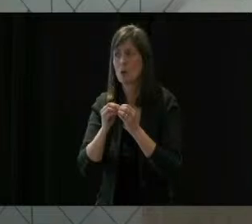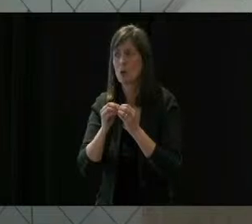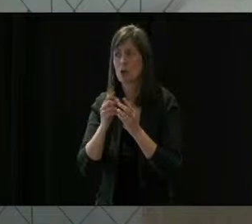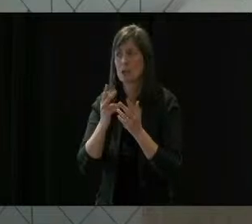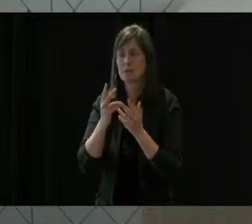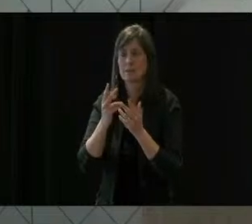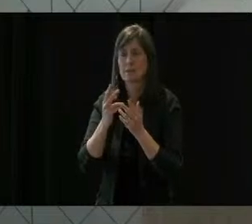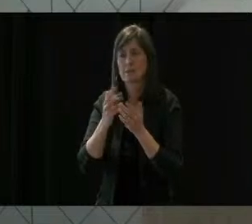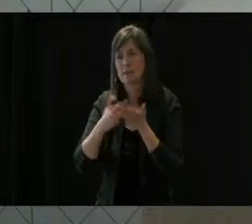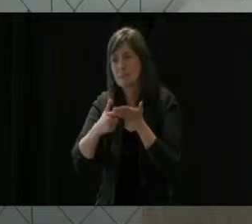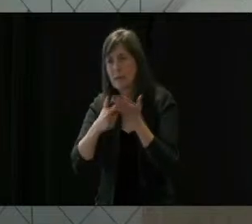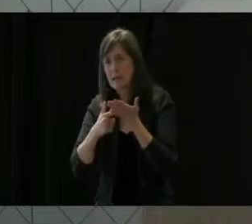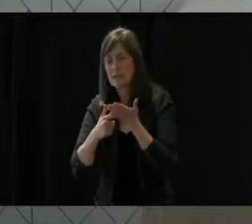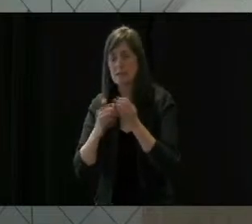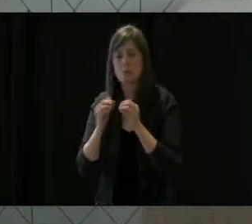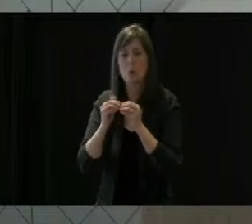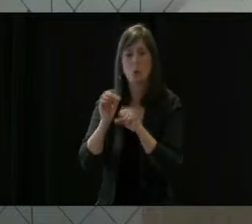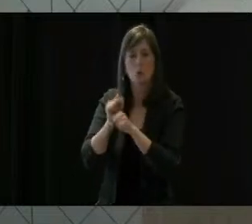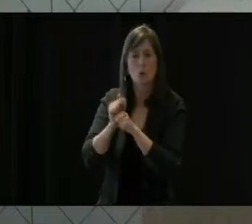implemented.